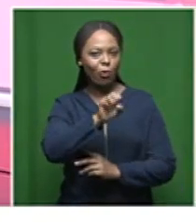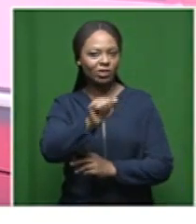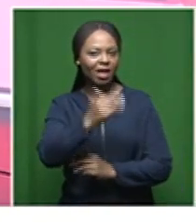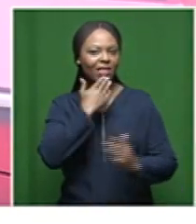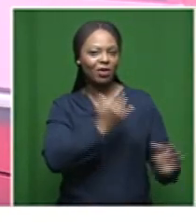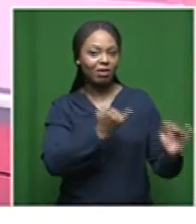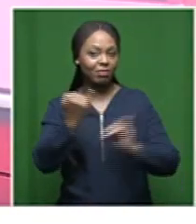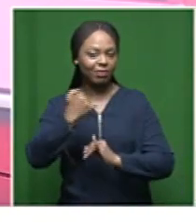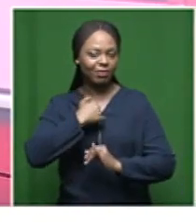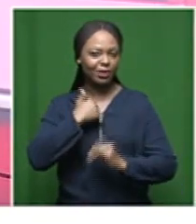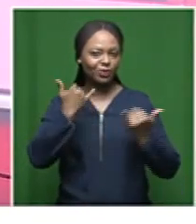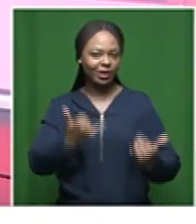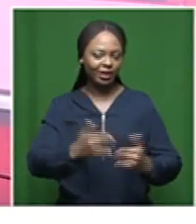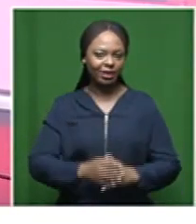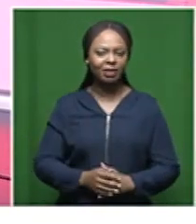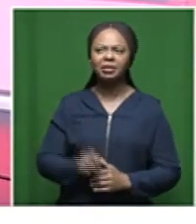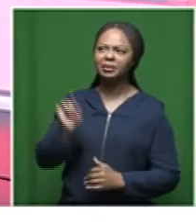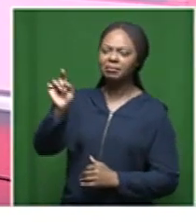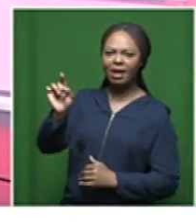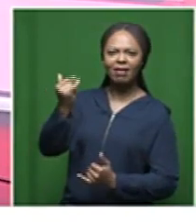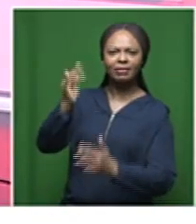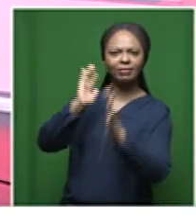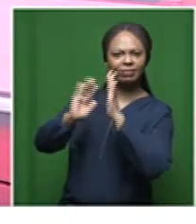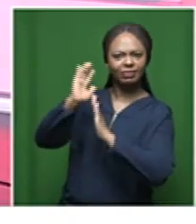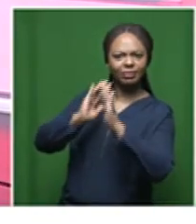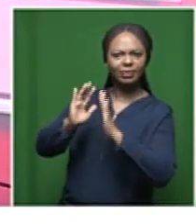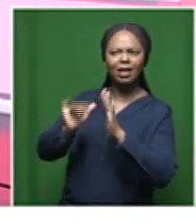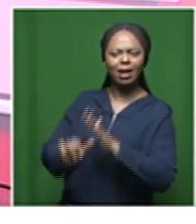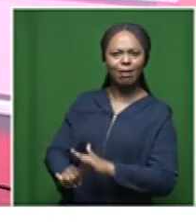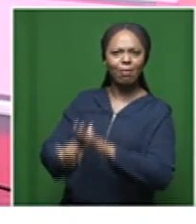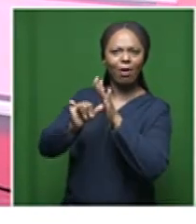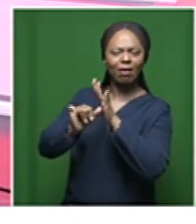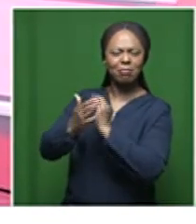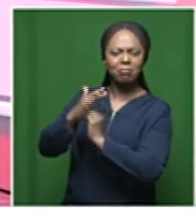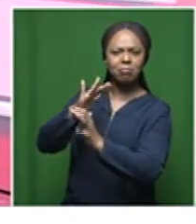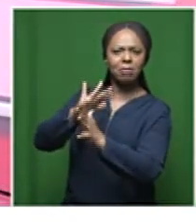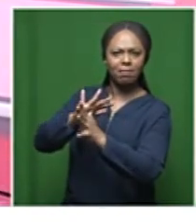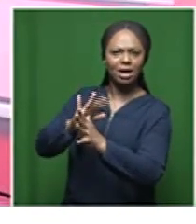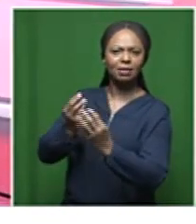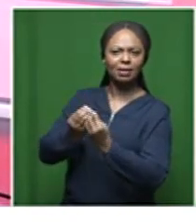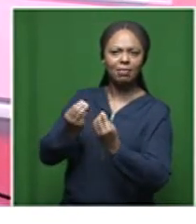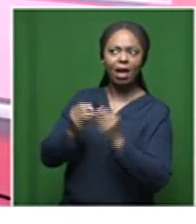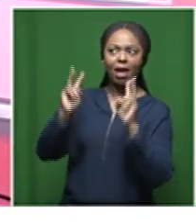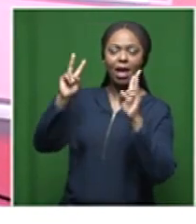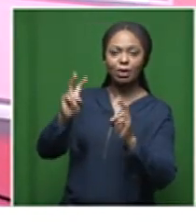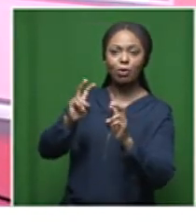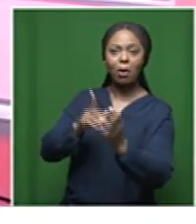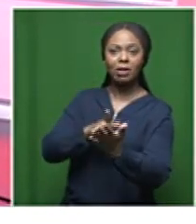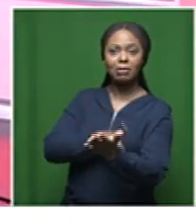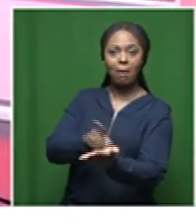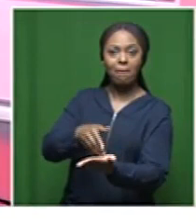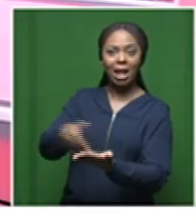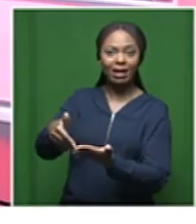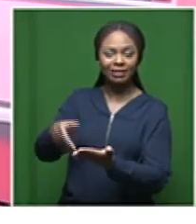having me here today. So let's talk about something that's very important. This is the issue of blood donation. That's what the show is all about today. But